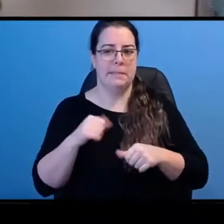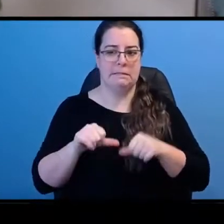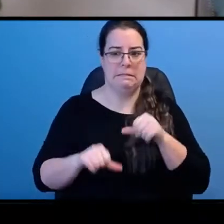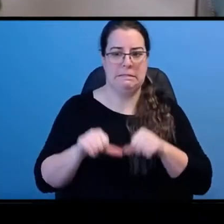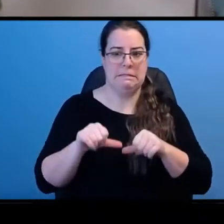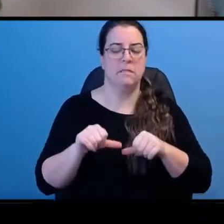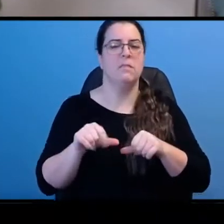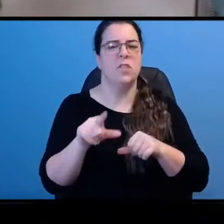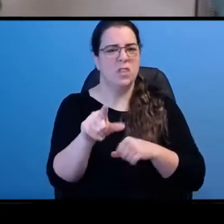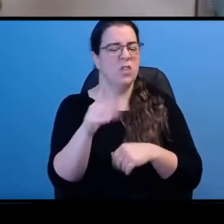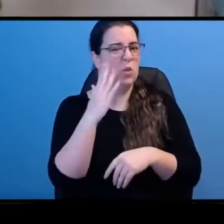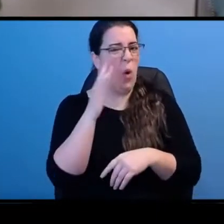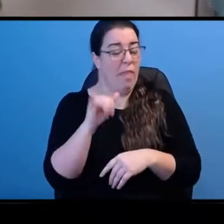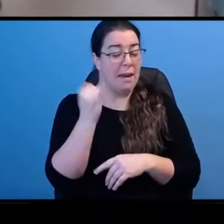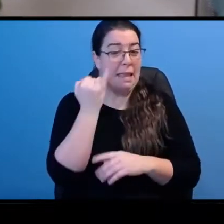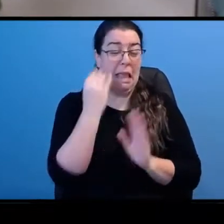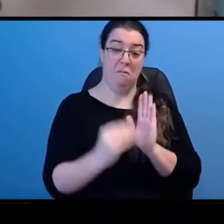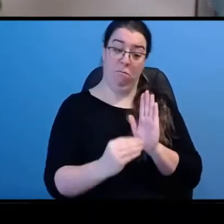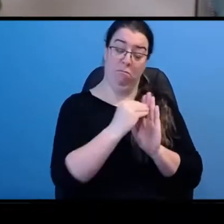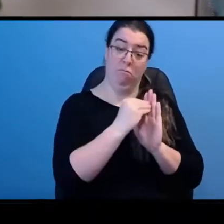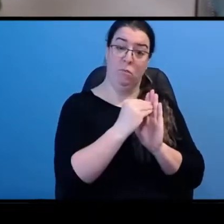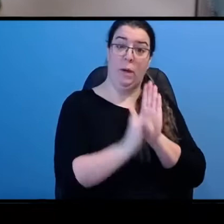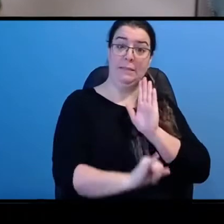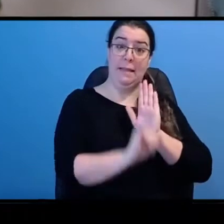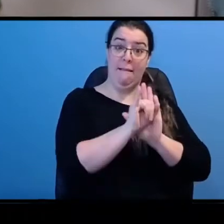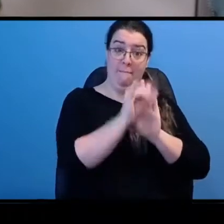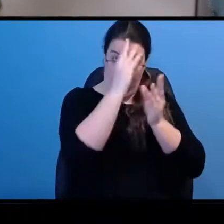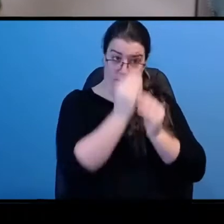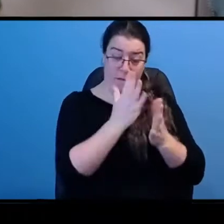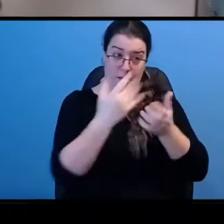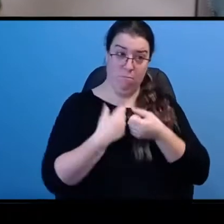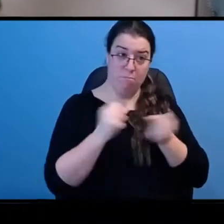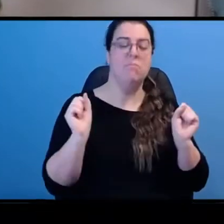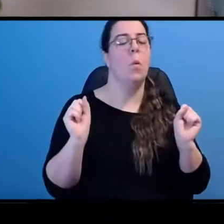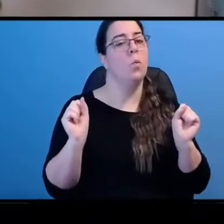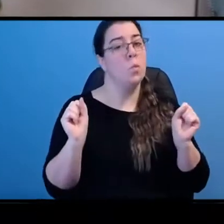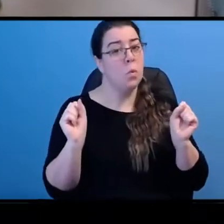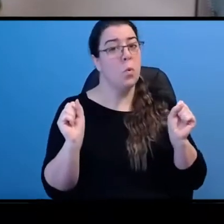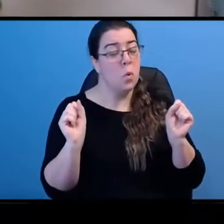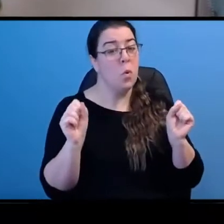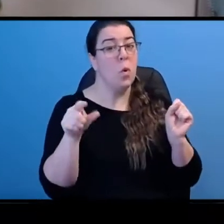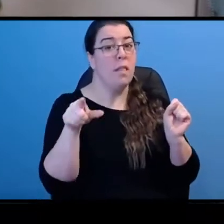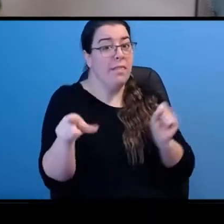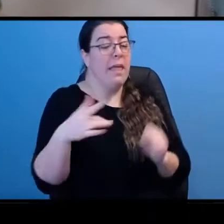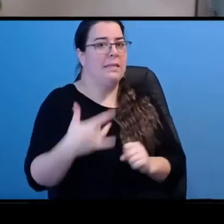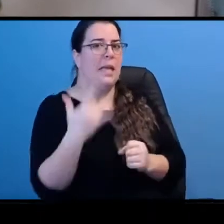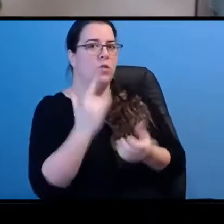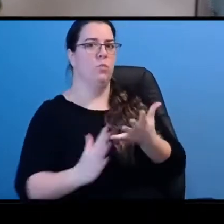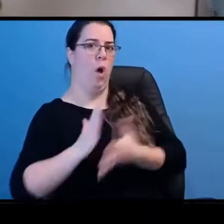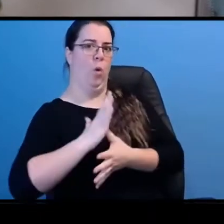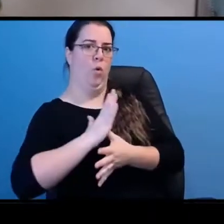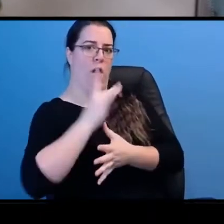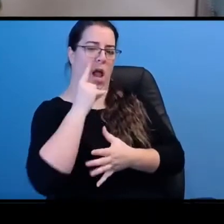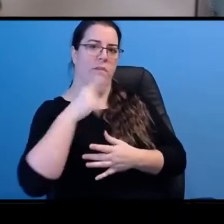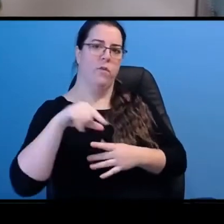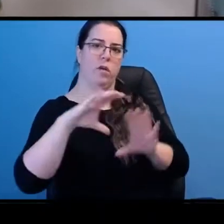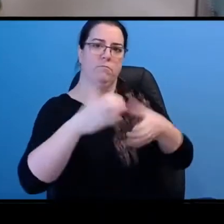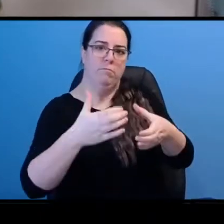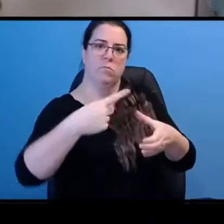mind. That's up to you to decide whether or not you want to self-identify. But I think it's important to know that it